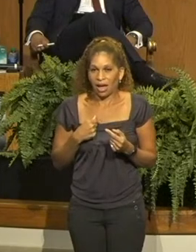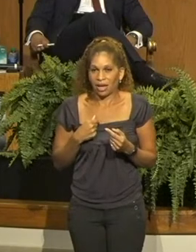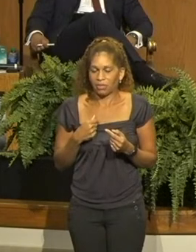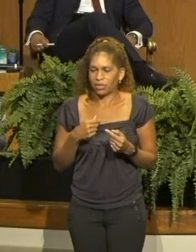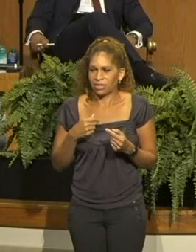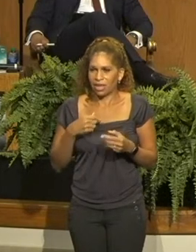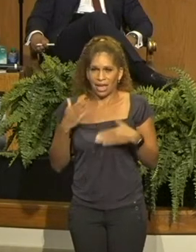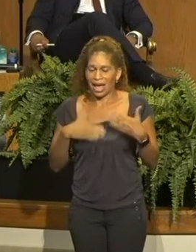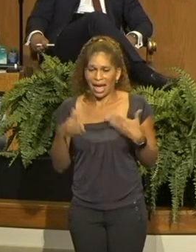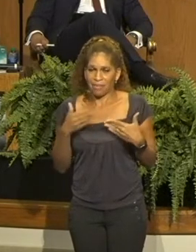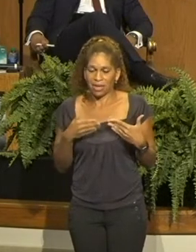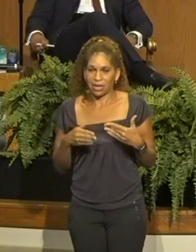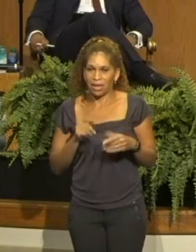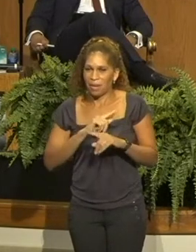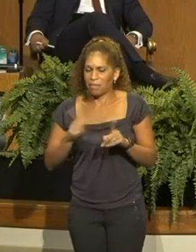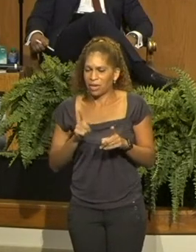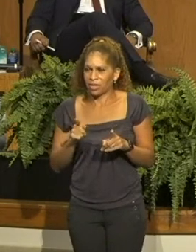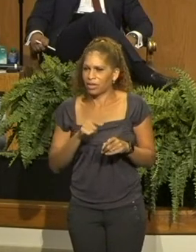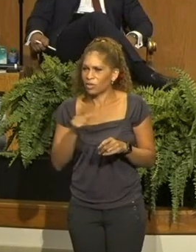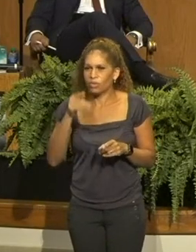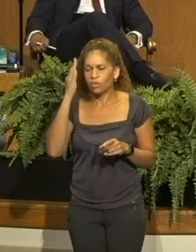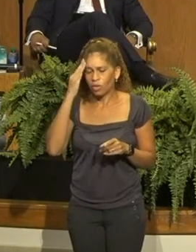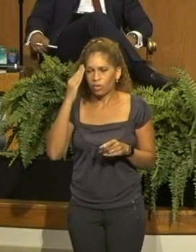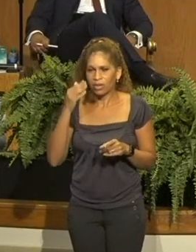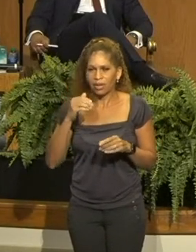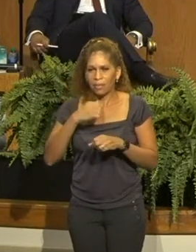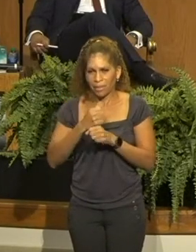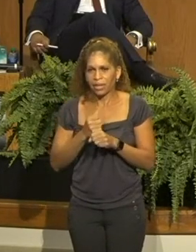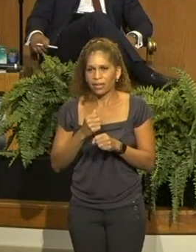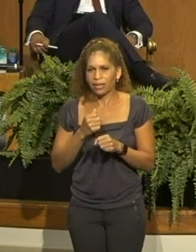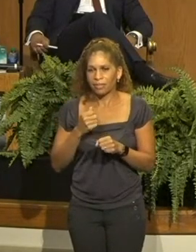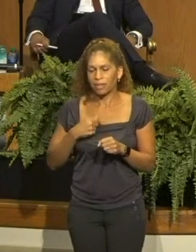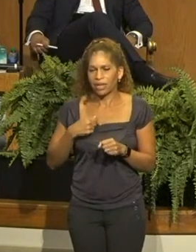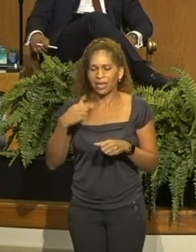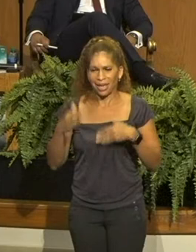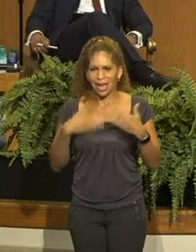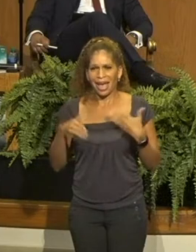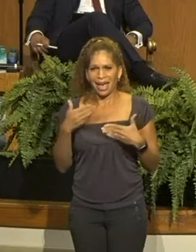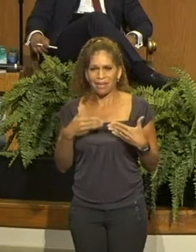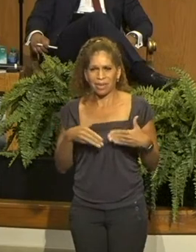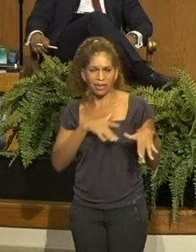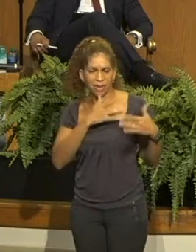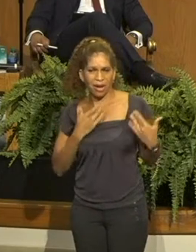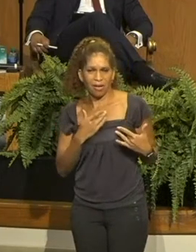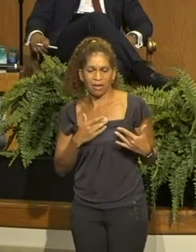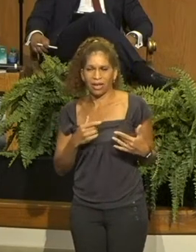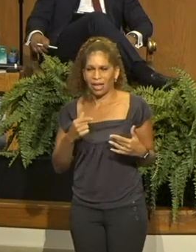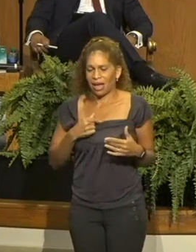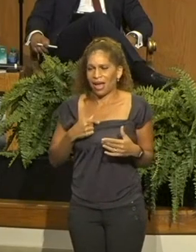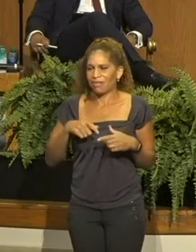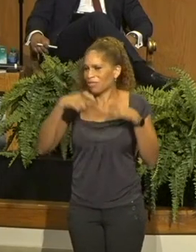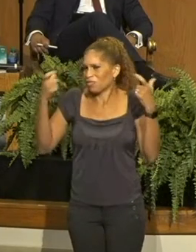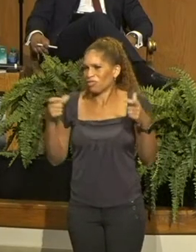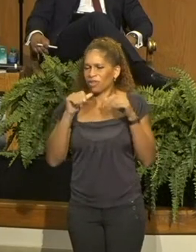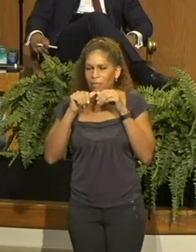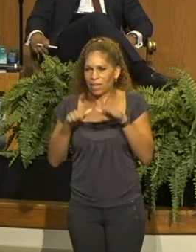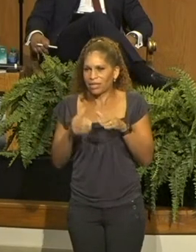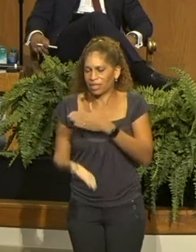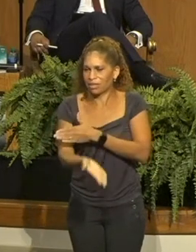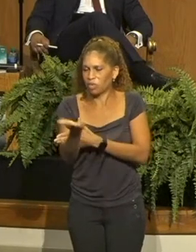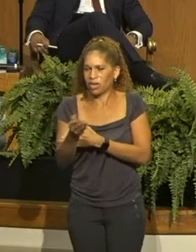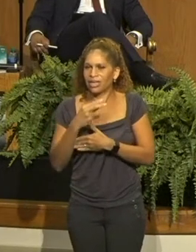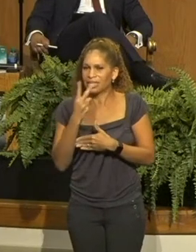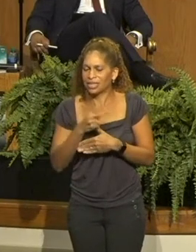But you know what really did my heart good? And I've already been richly blessed this morning. To see